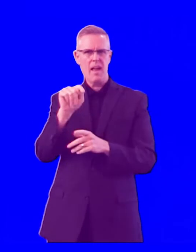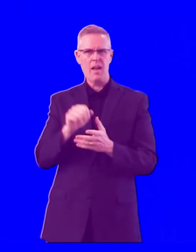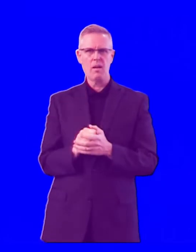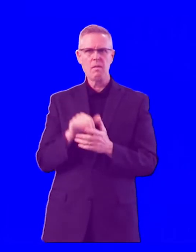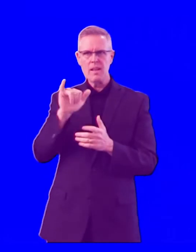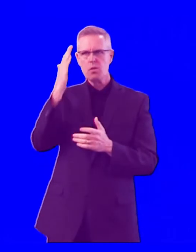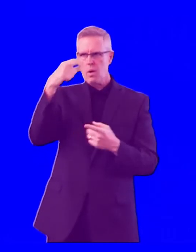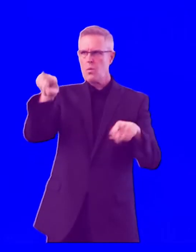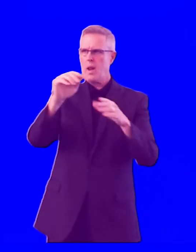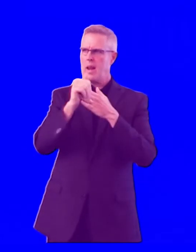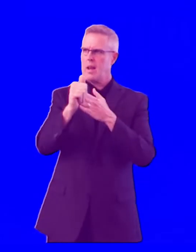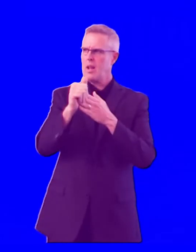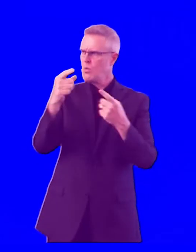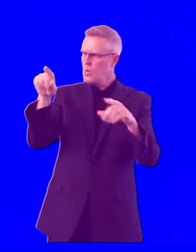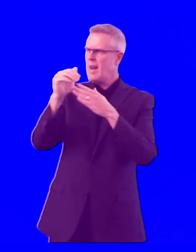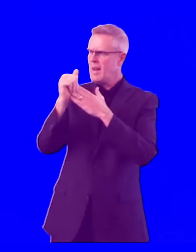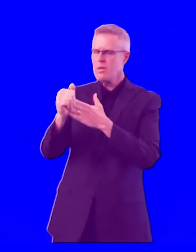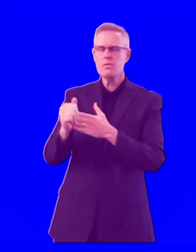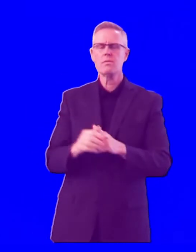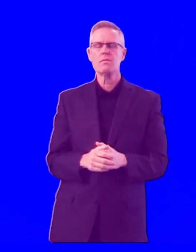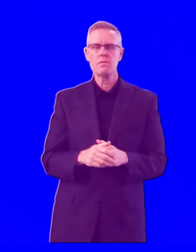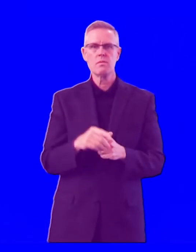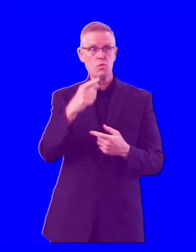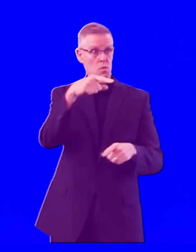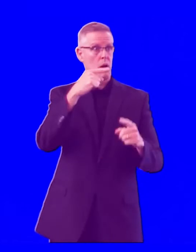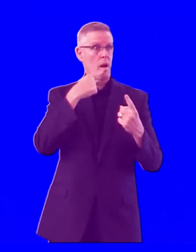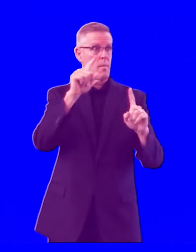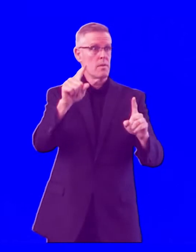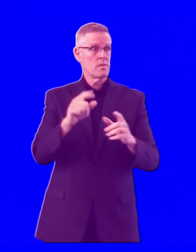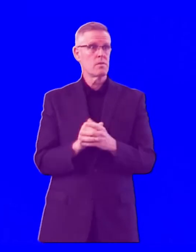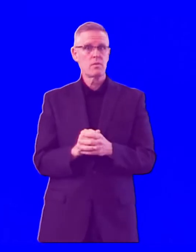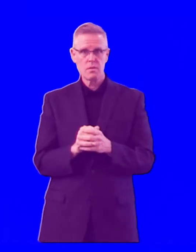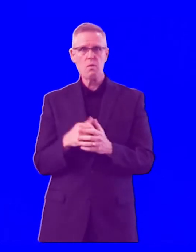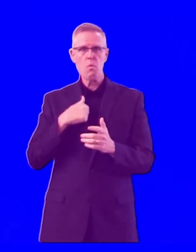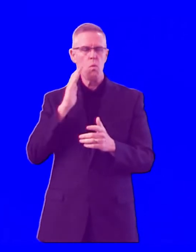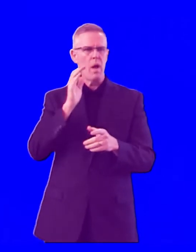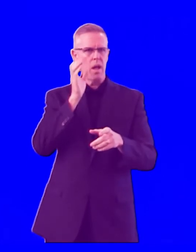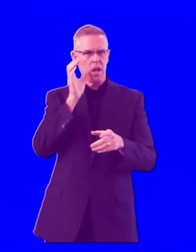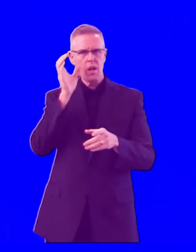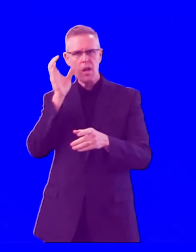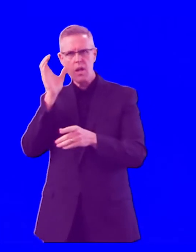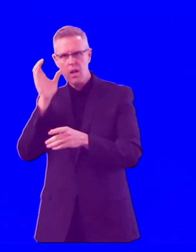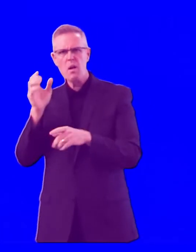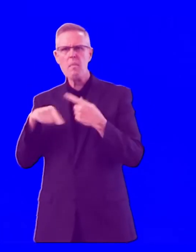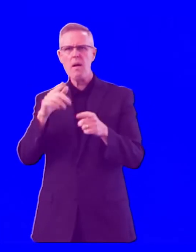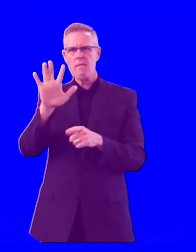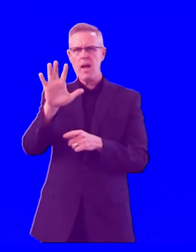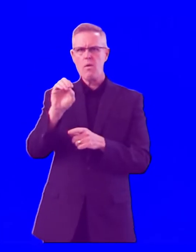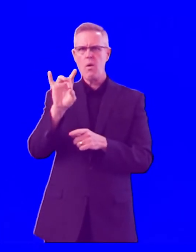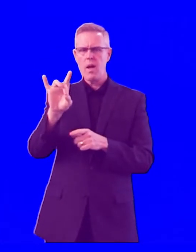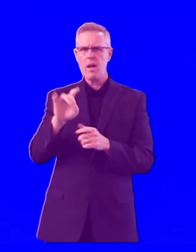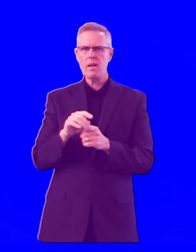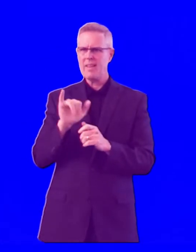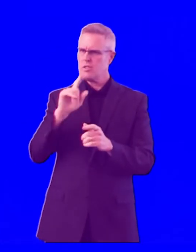That's why we're leaders. That's why you're leaders. And what you've accomplished, what we'll hear about today around 508, that